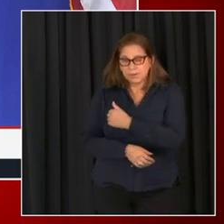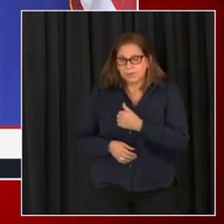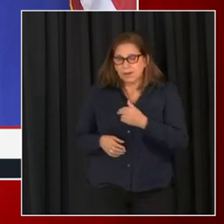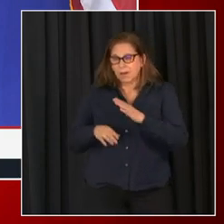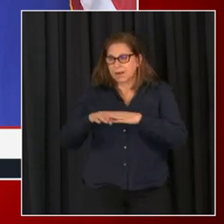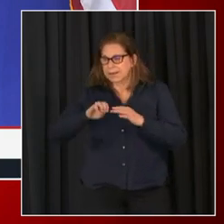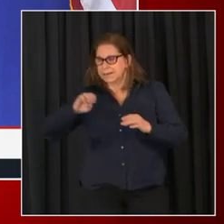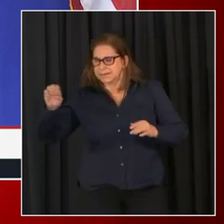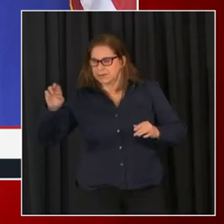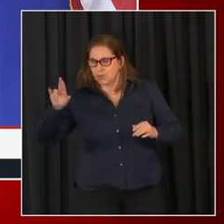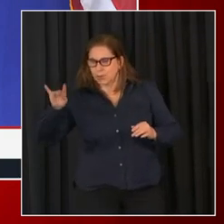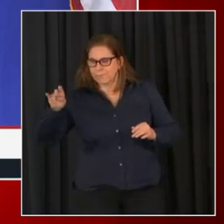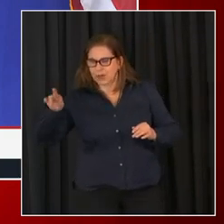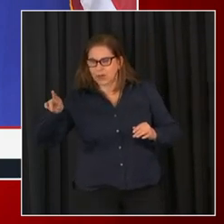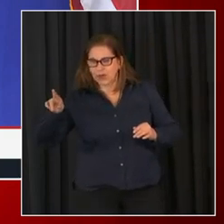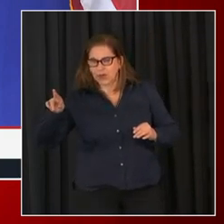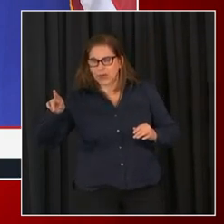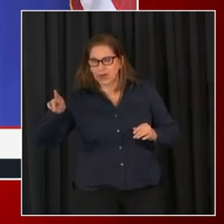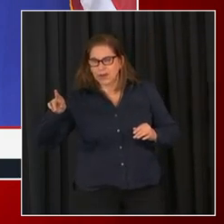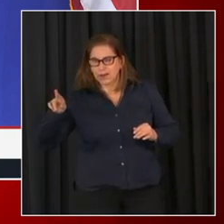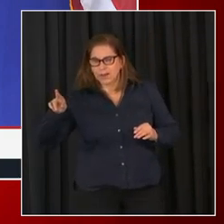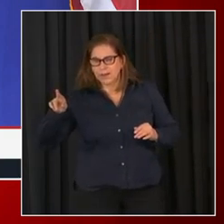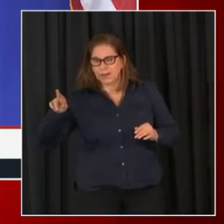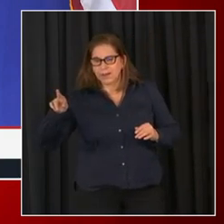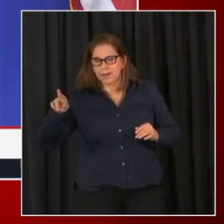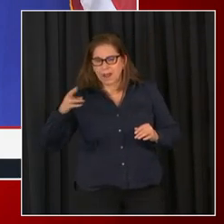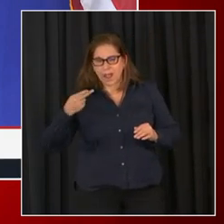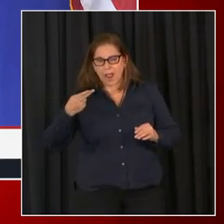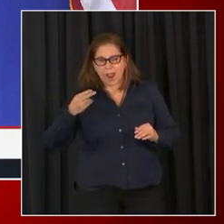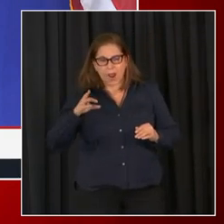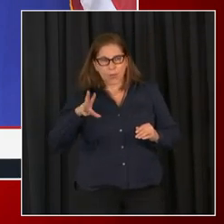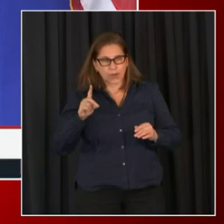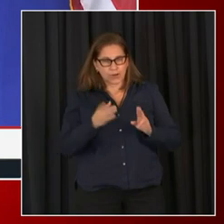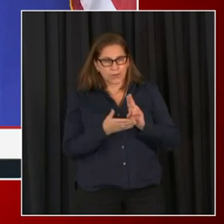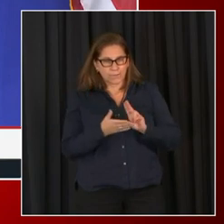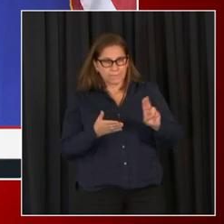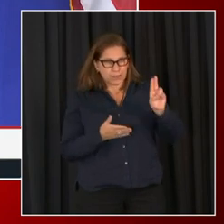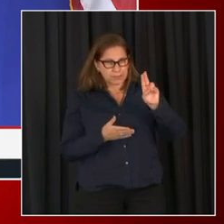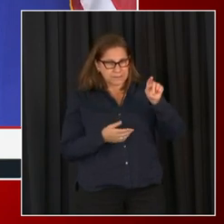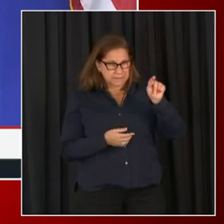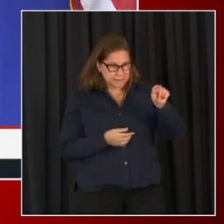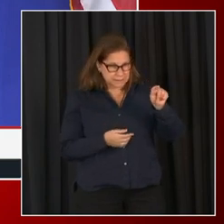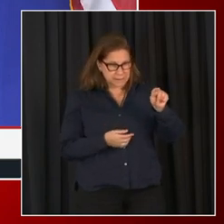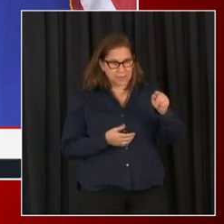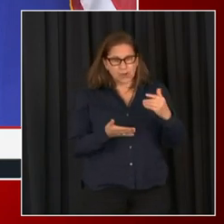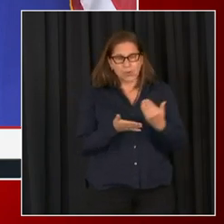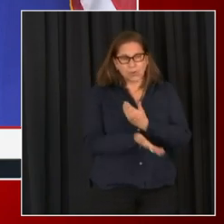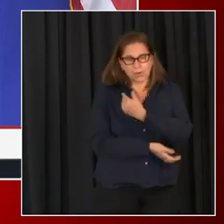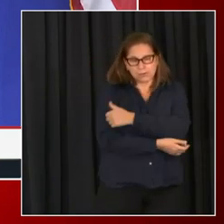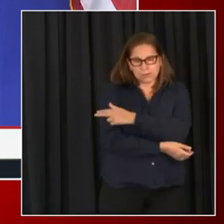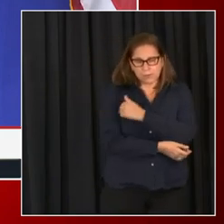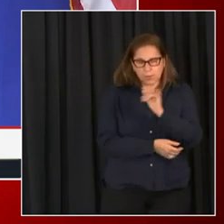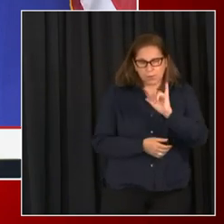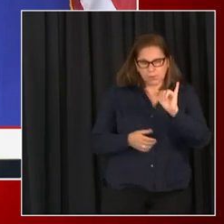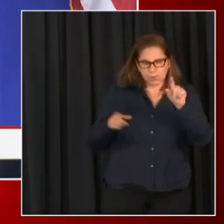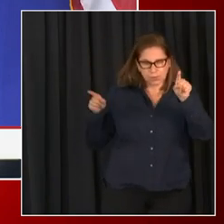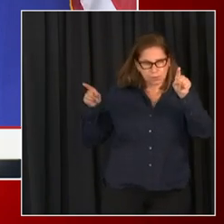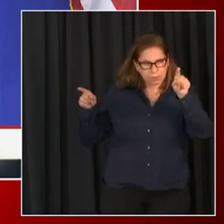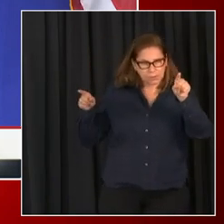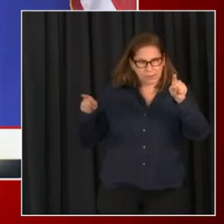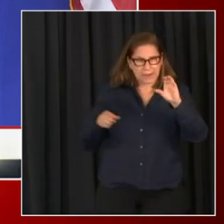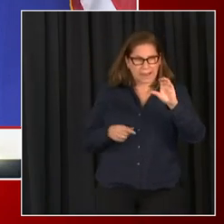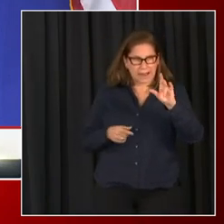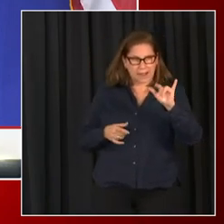University now has the hospital, that it can build a new hospital and expand to build a clinically integrated network, right? So all of